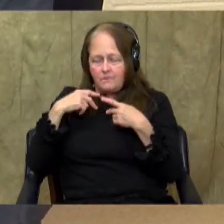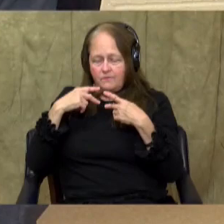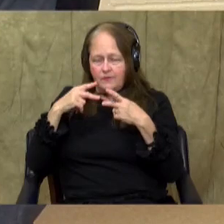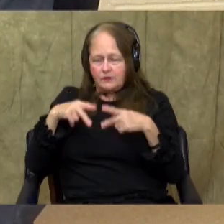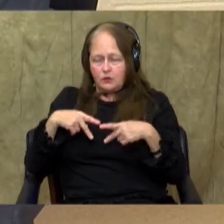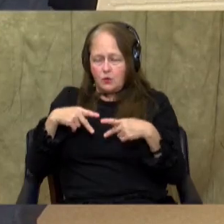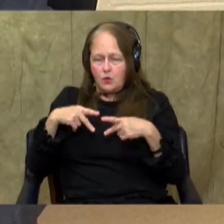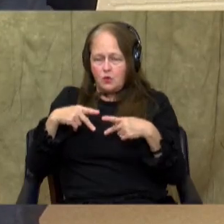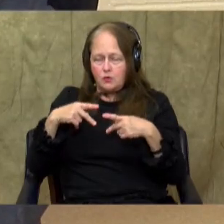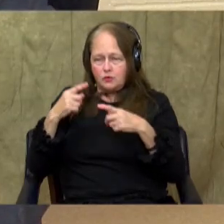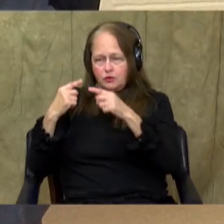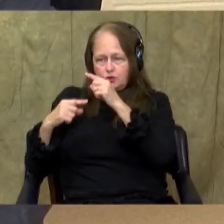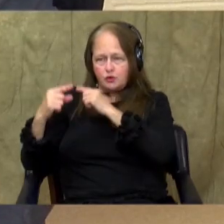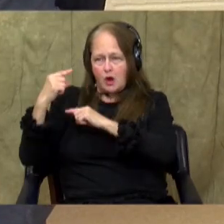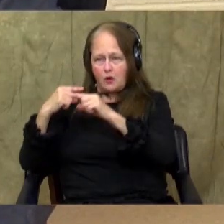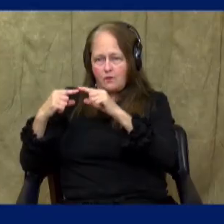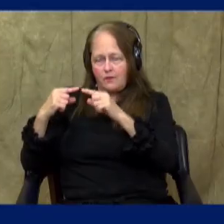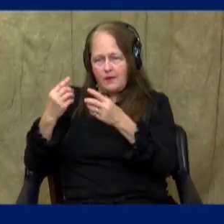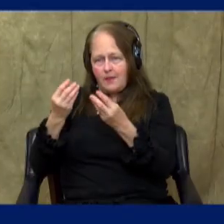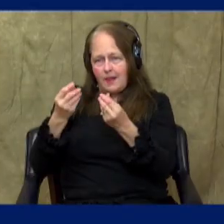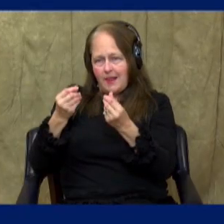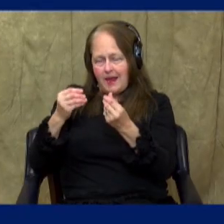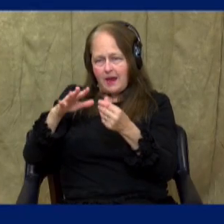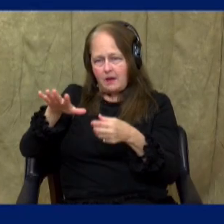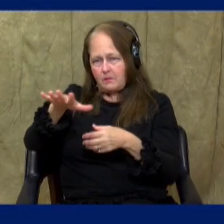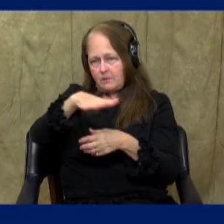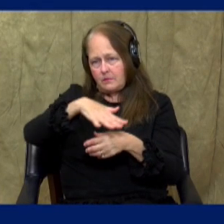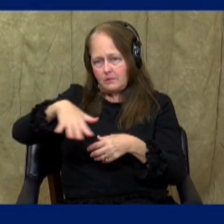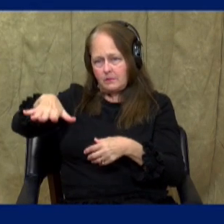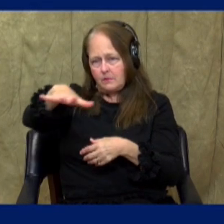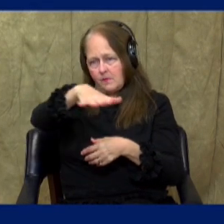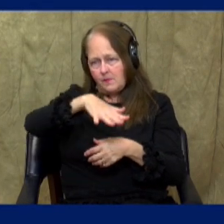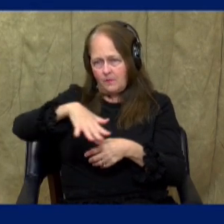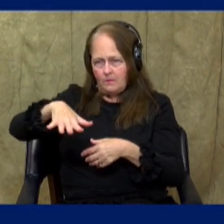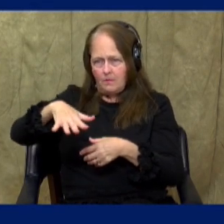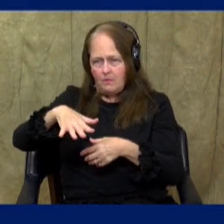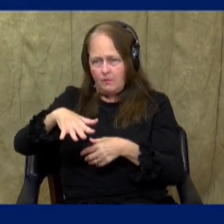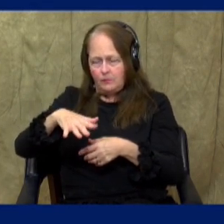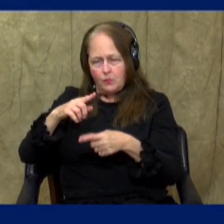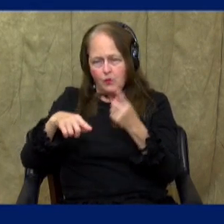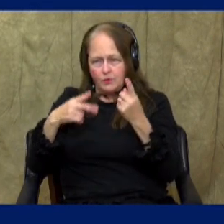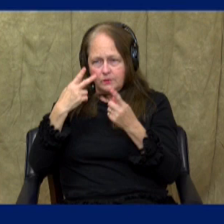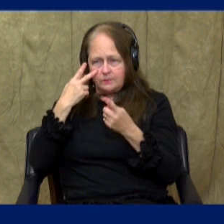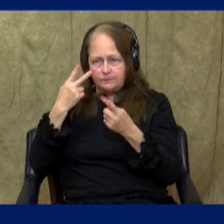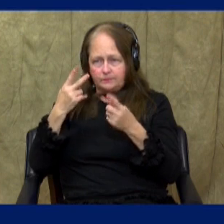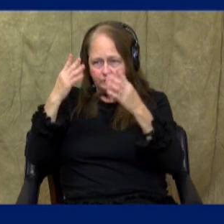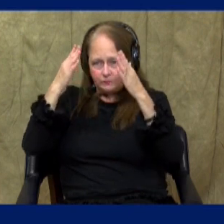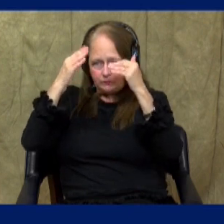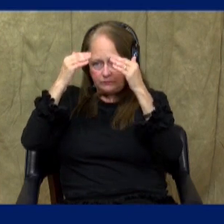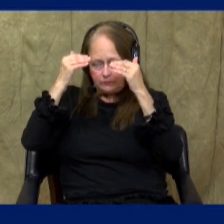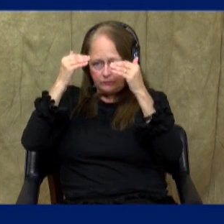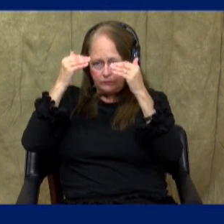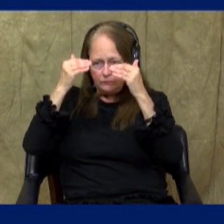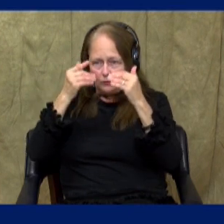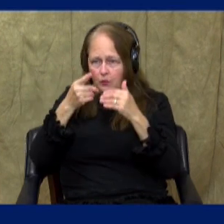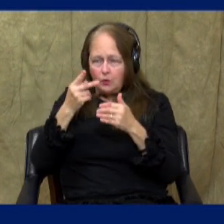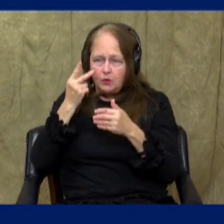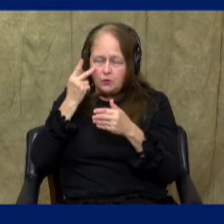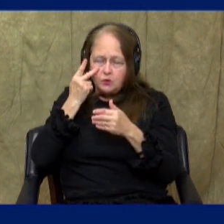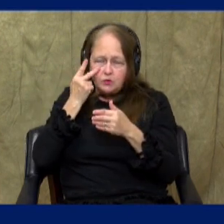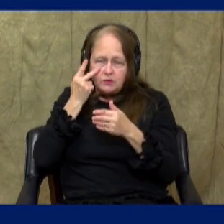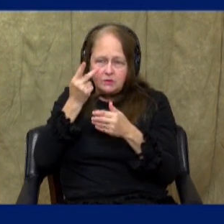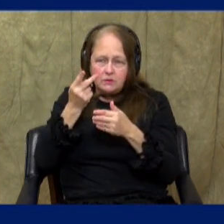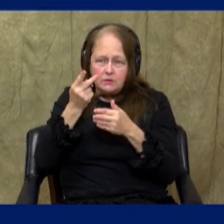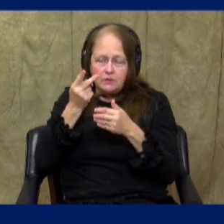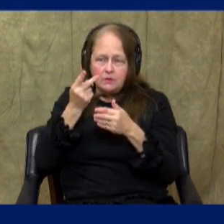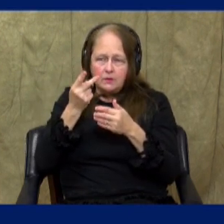helps explain what we're seeing here. So what do you see? Well, hopefully, some of the takeaways that you